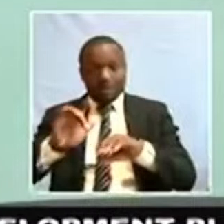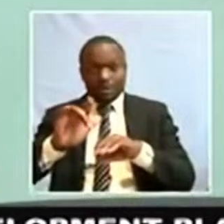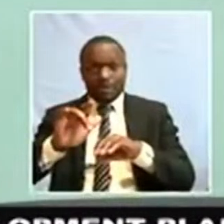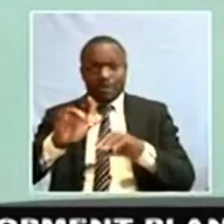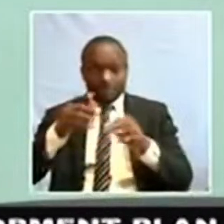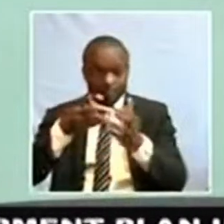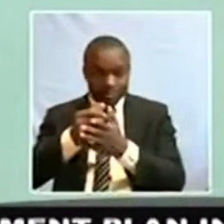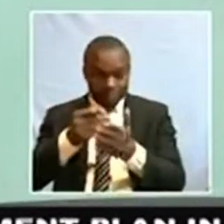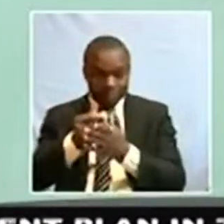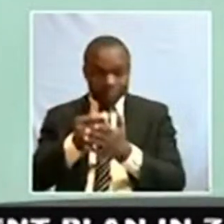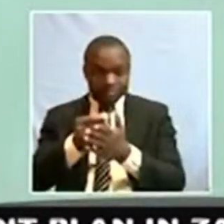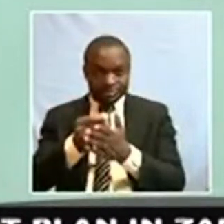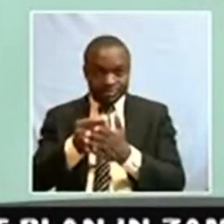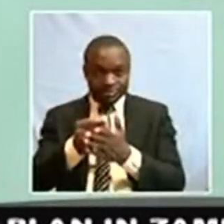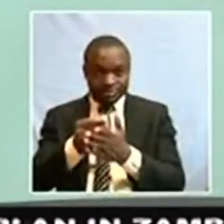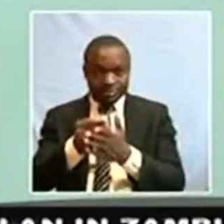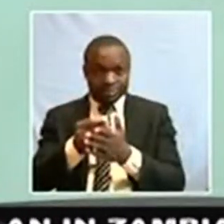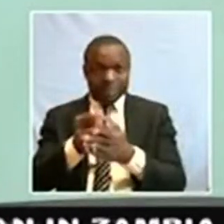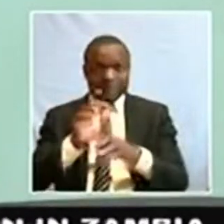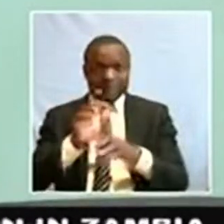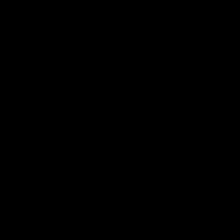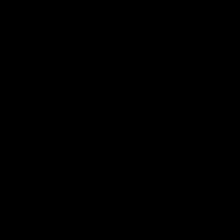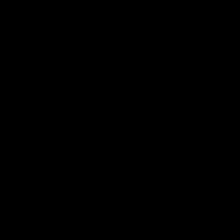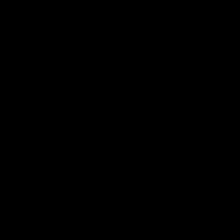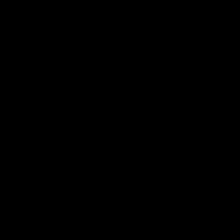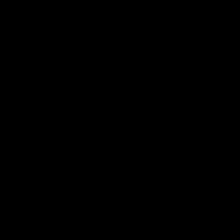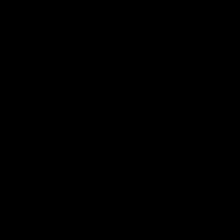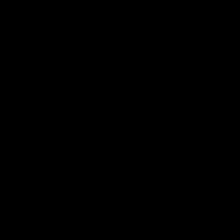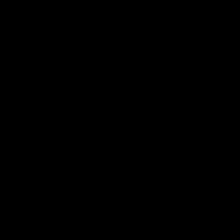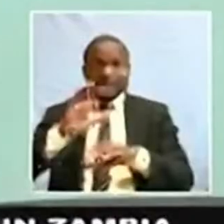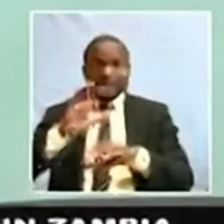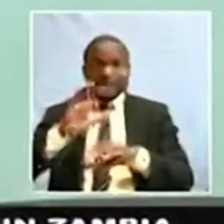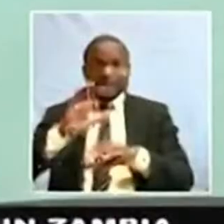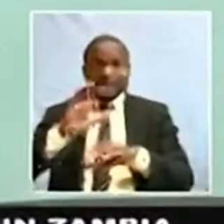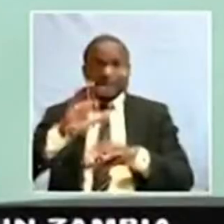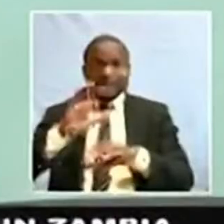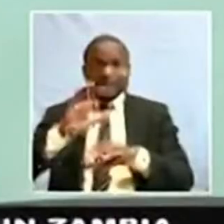support to local authority. The financial support,